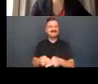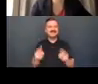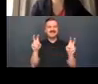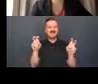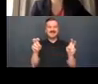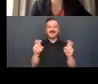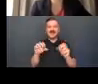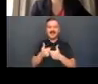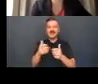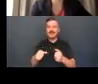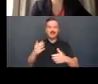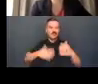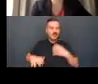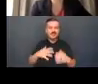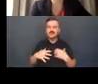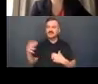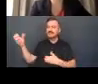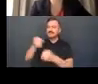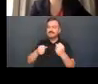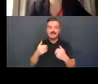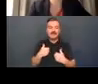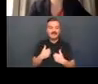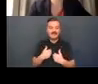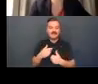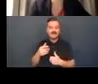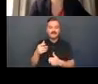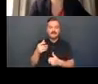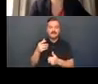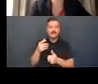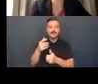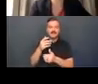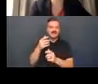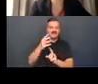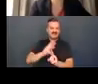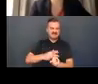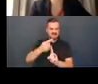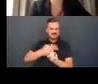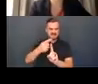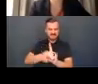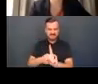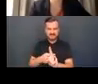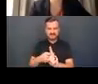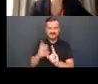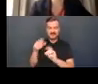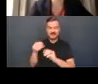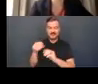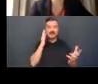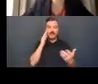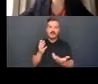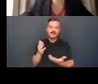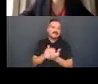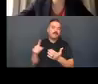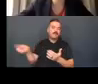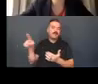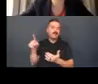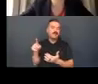goods and clothing through a semi-annual Berkeley event, students moving in and out of dorms and leaving items they no